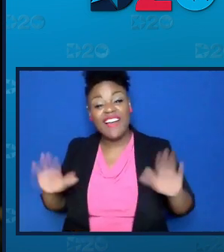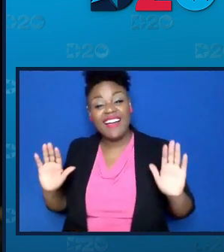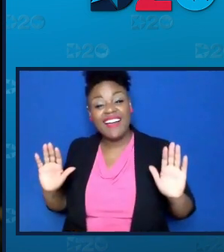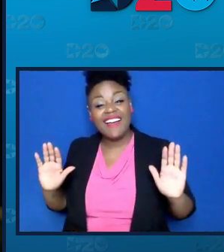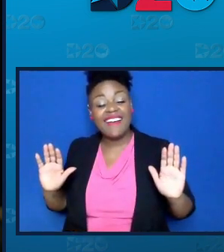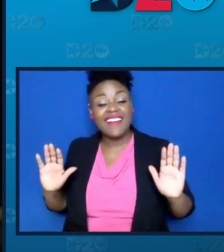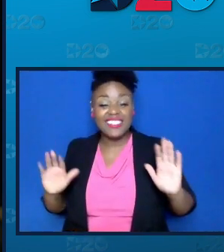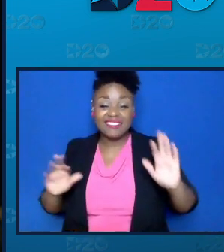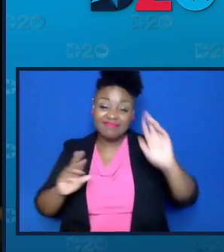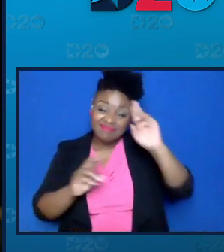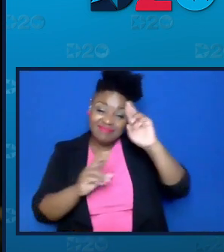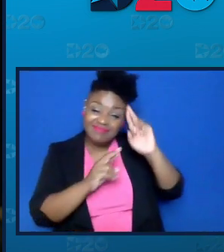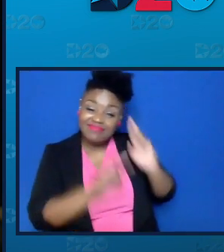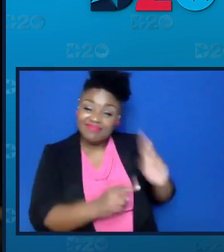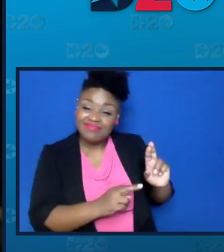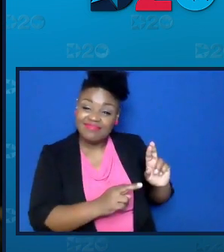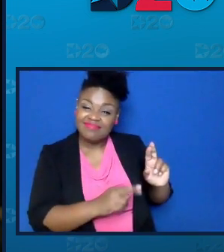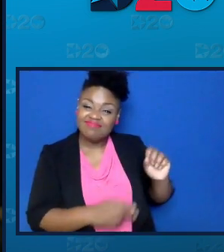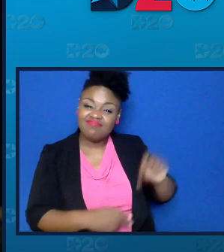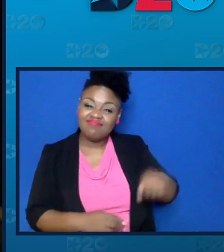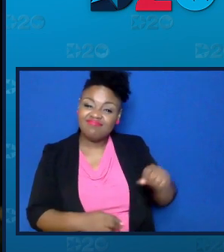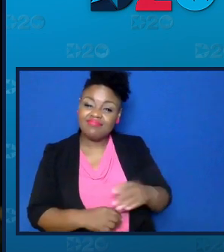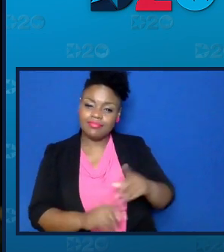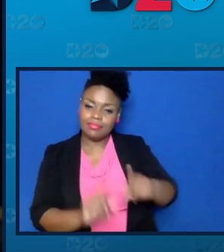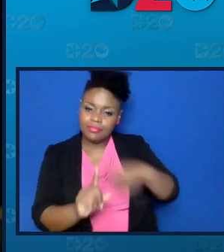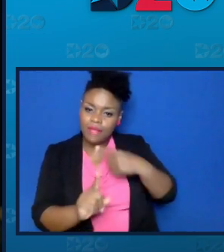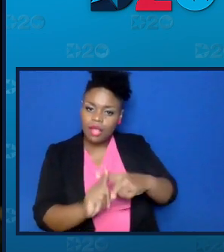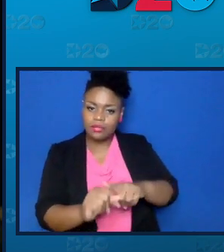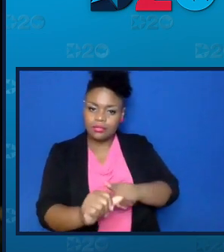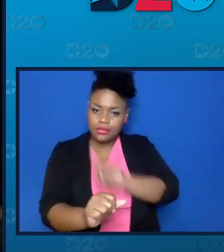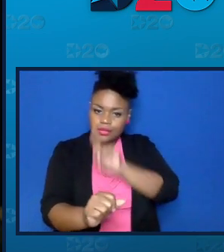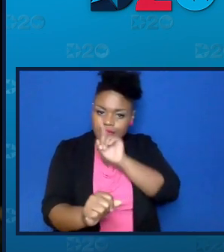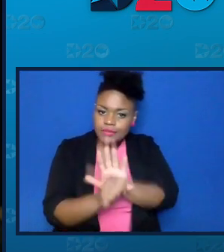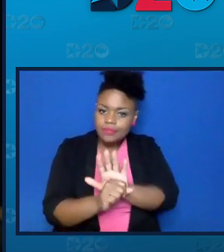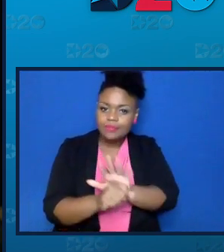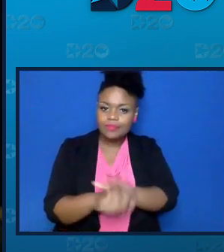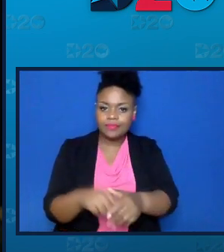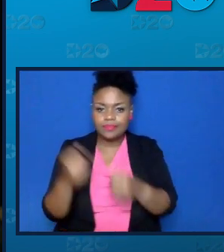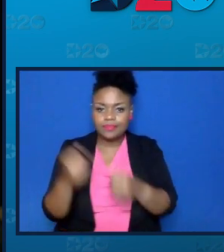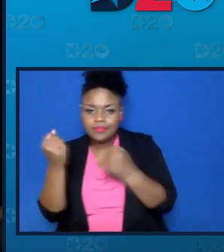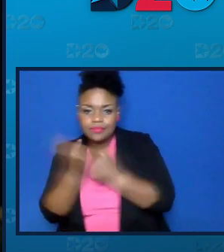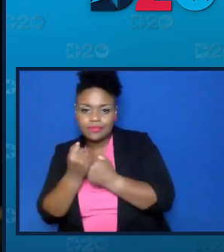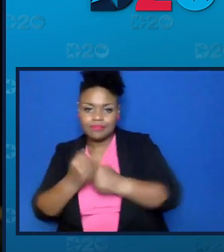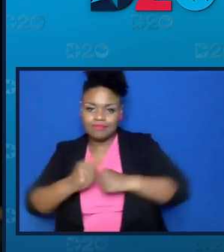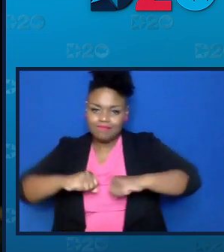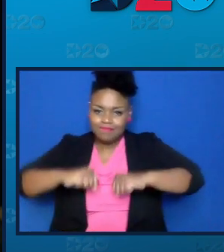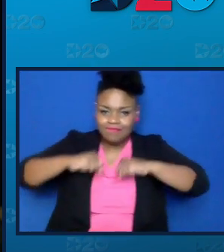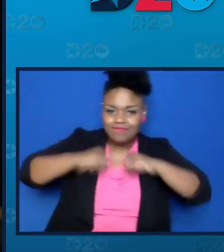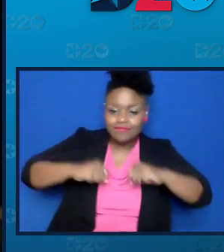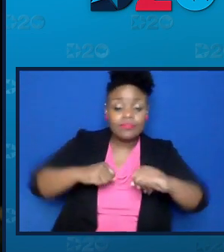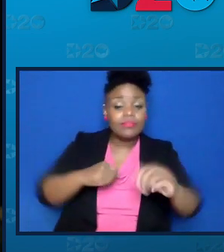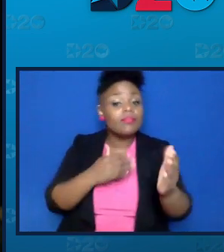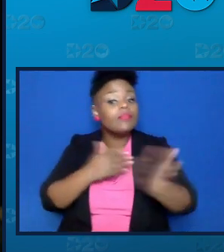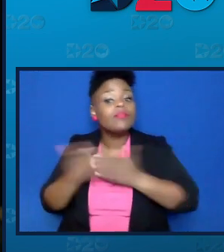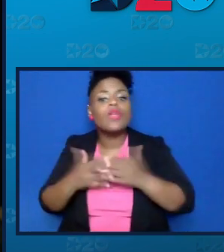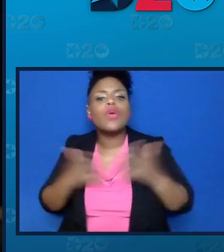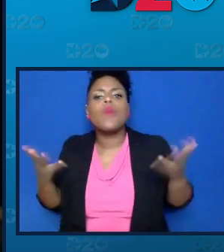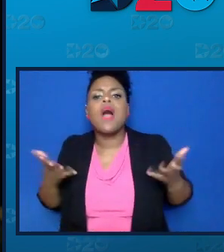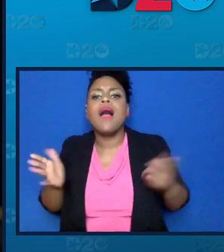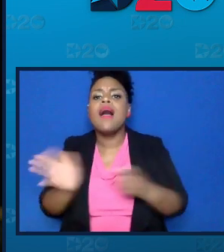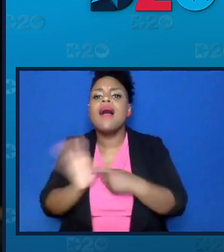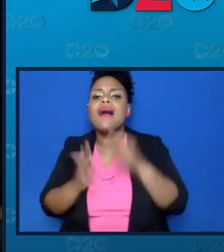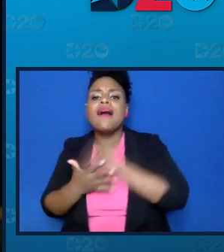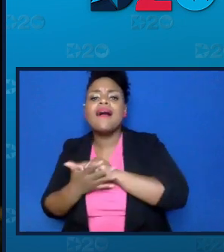their pledge to protect and defend our Constitution, no matter the cost. But military service doesn't just take sacrifice from those